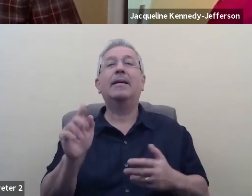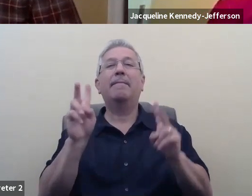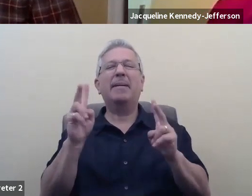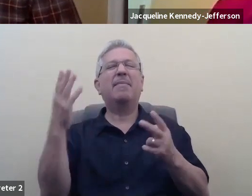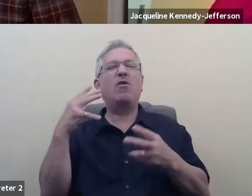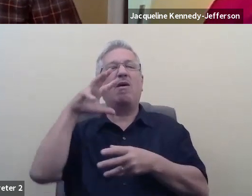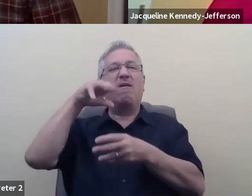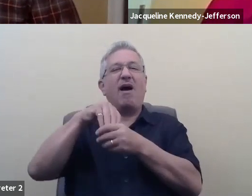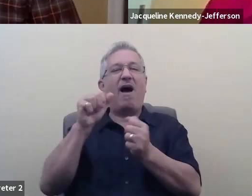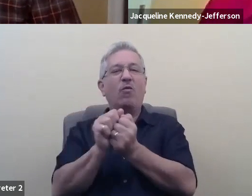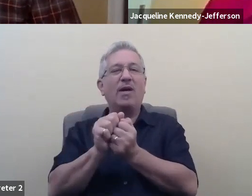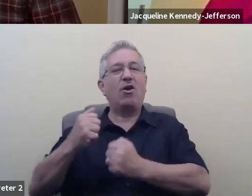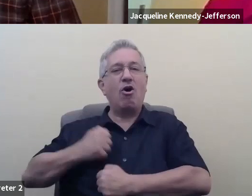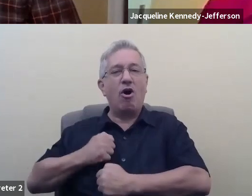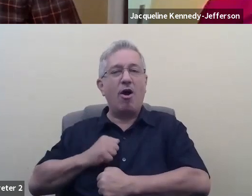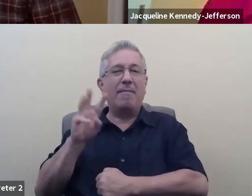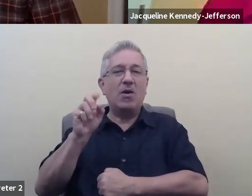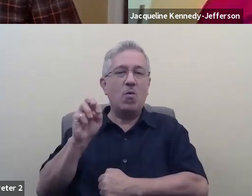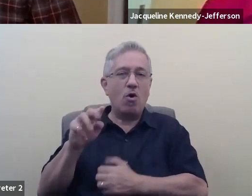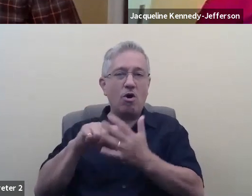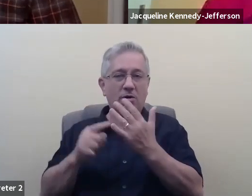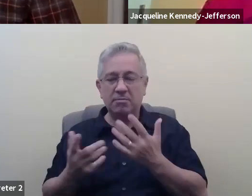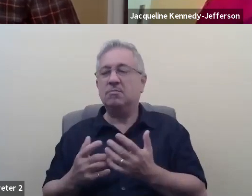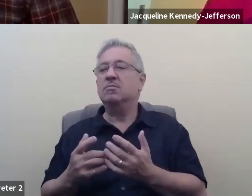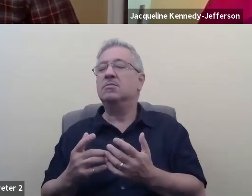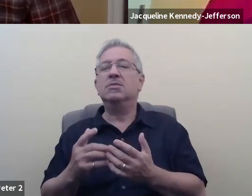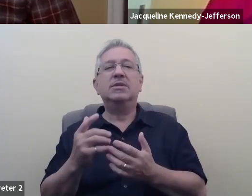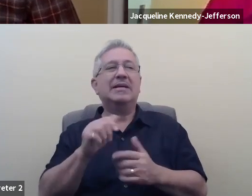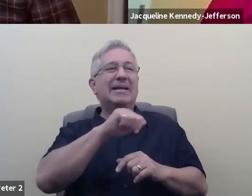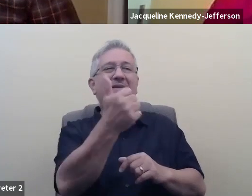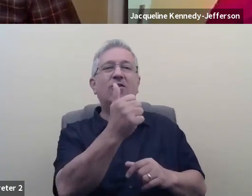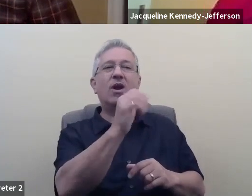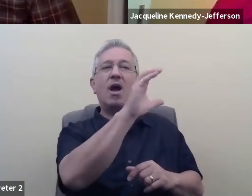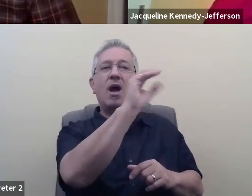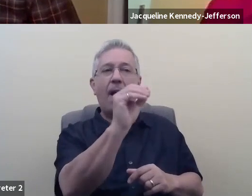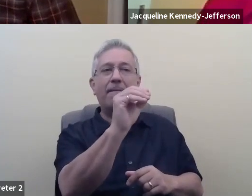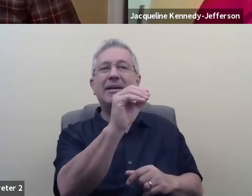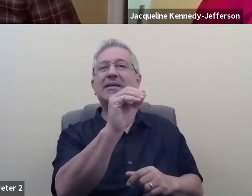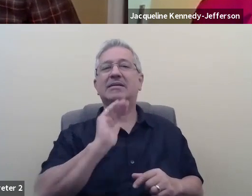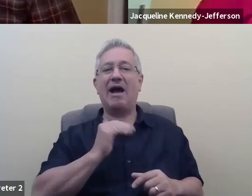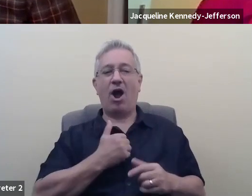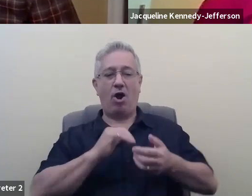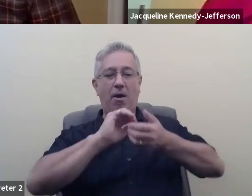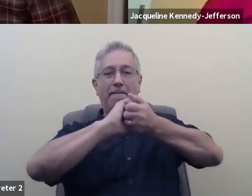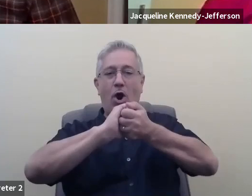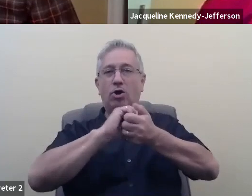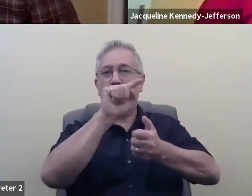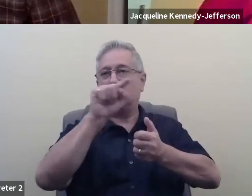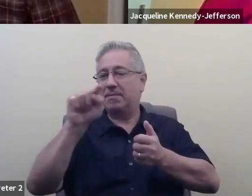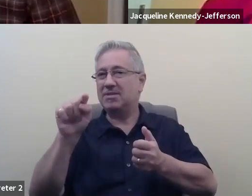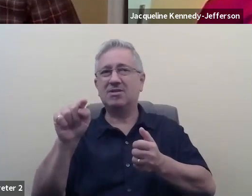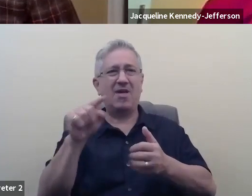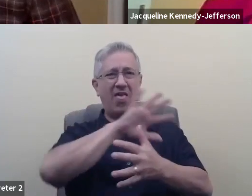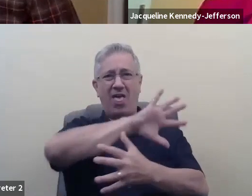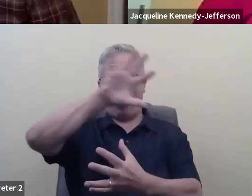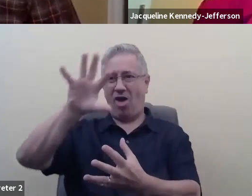color, our community partnership, as well as sponsorships. So we are taking, that's the stance that